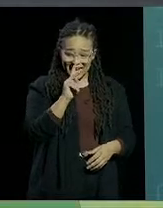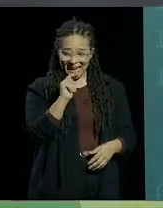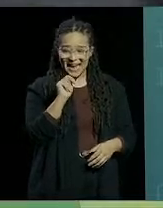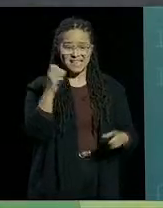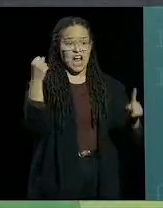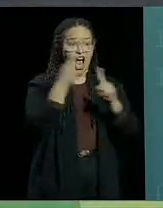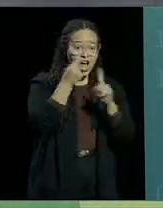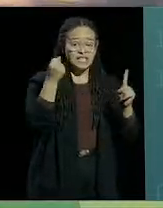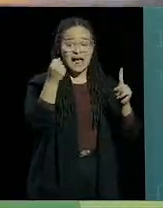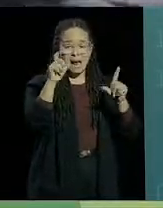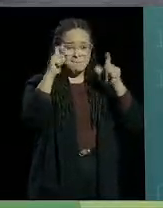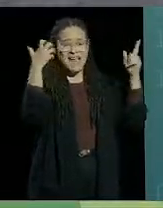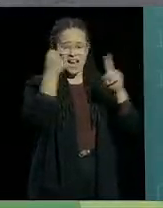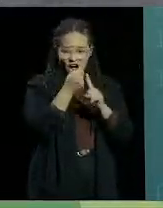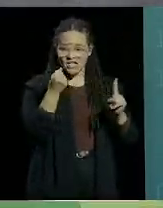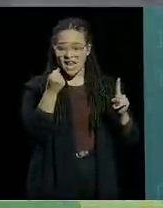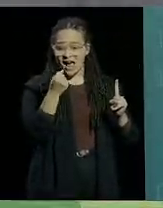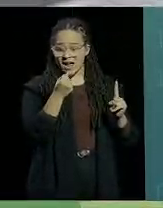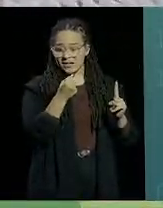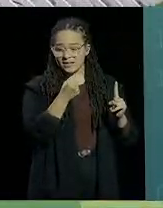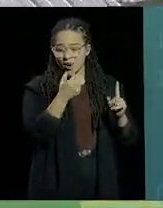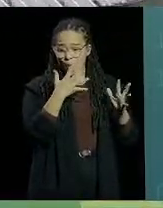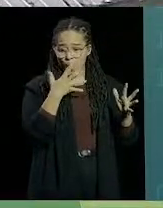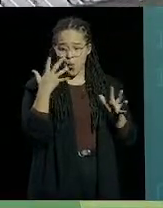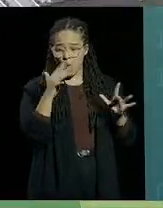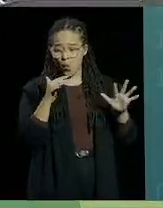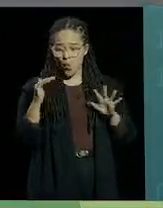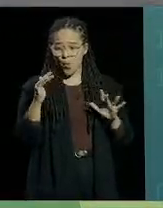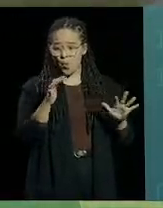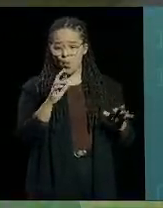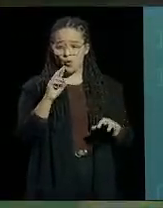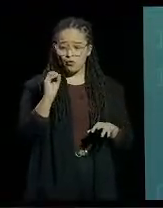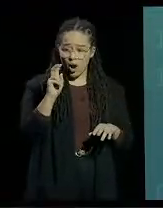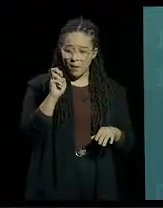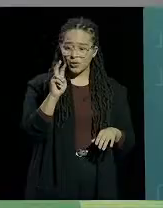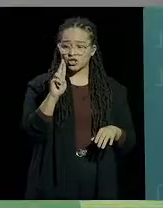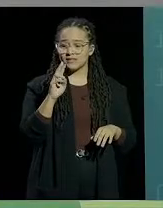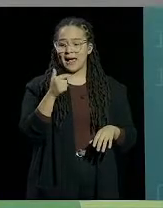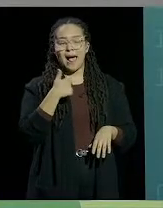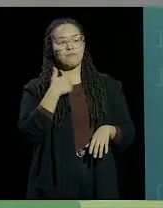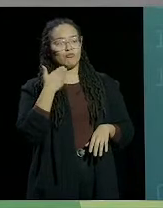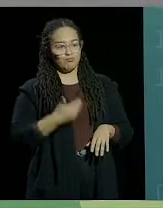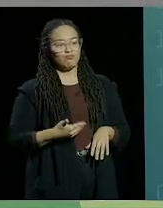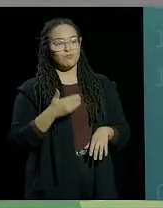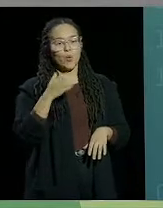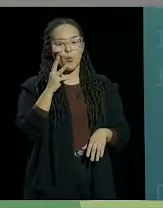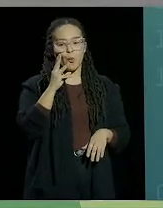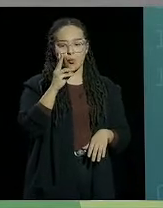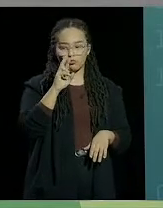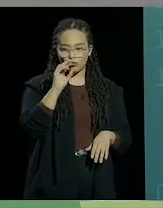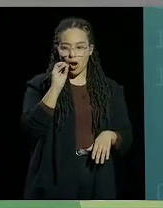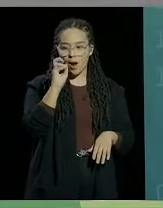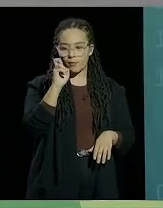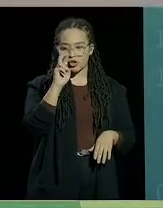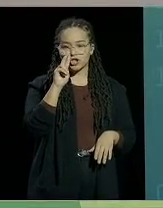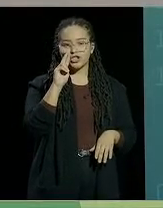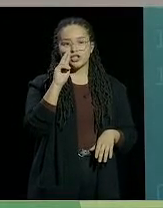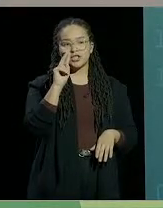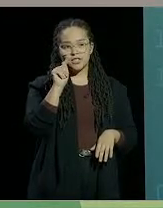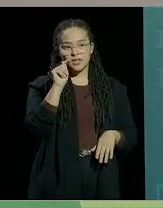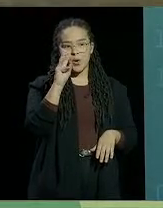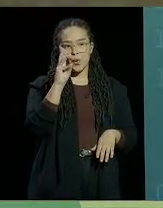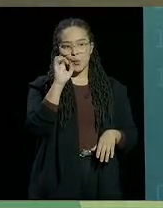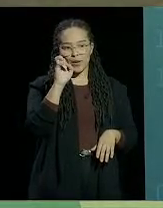contact. Big contact, car in the air. It's Robert Wickens that spins. I'm Robert Wickens, and I'm a professional race car driver.